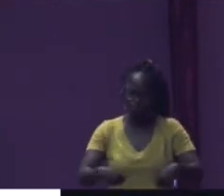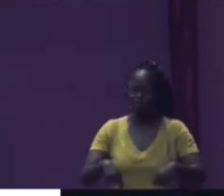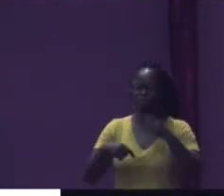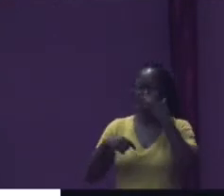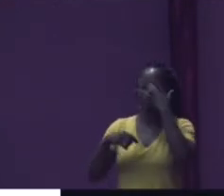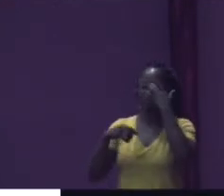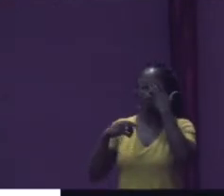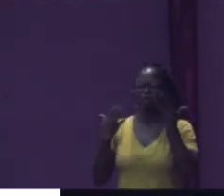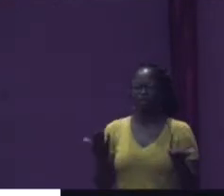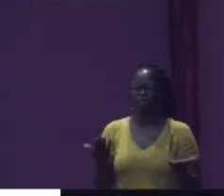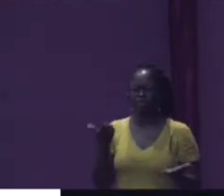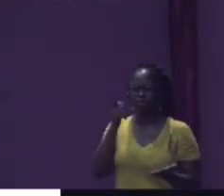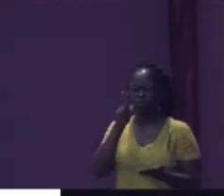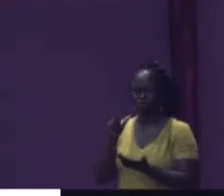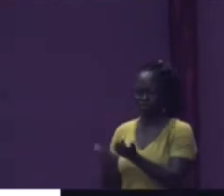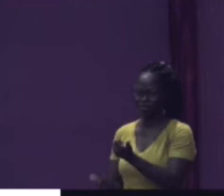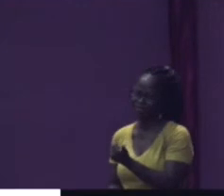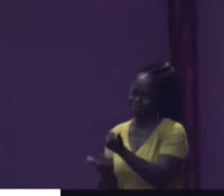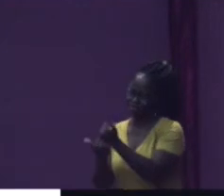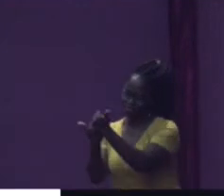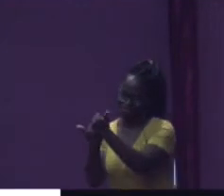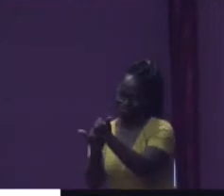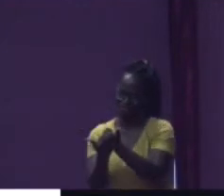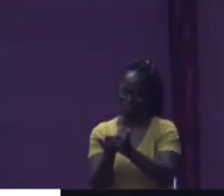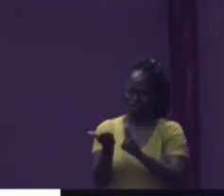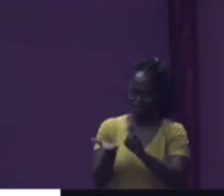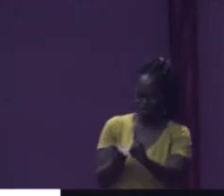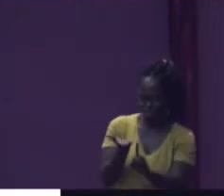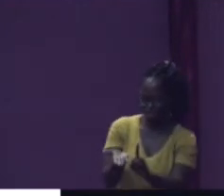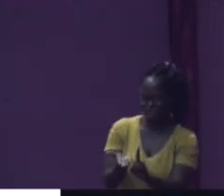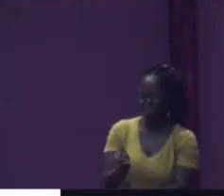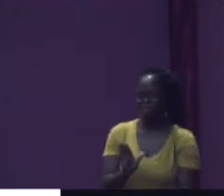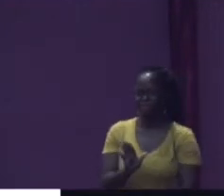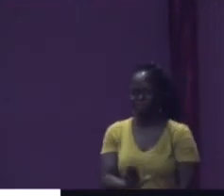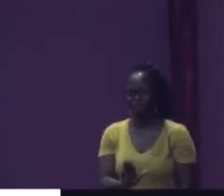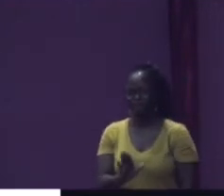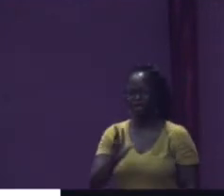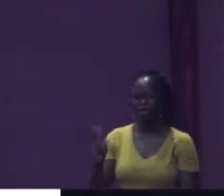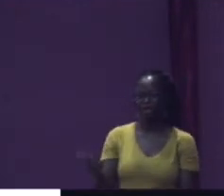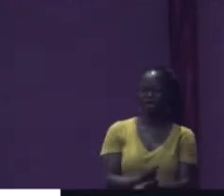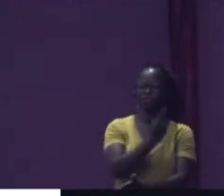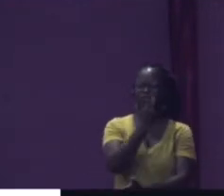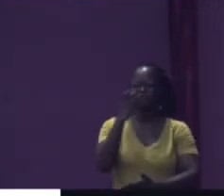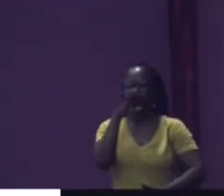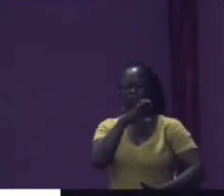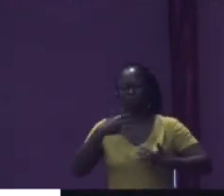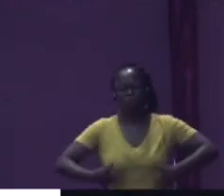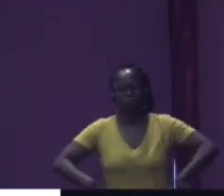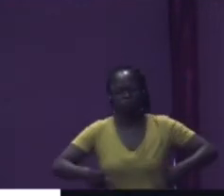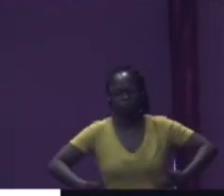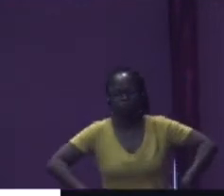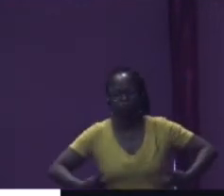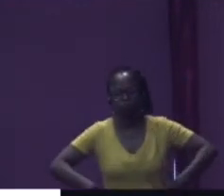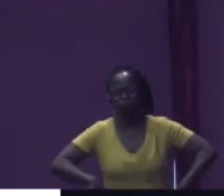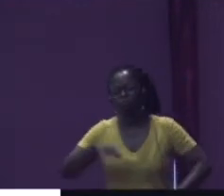some background in these various types of emergency